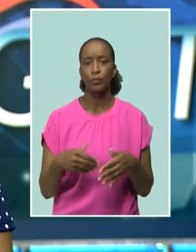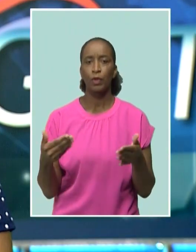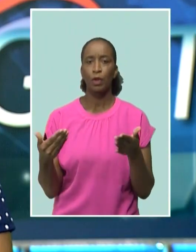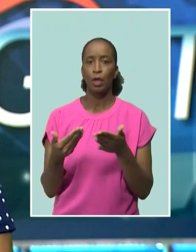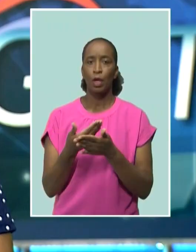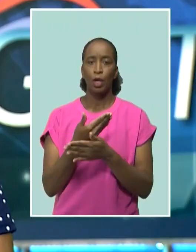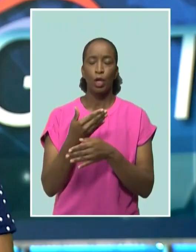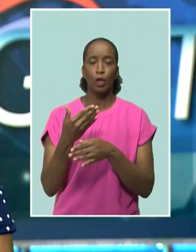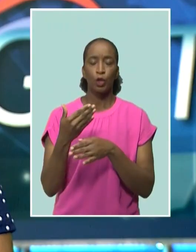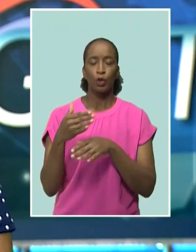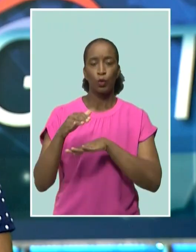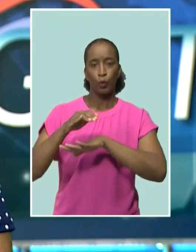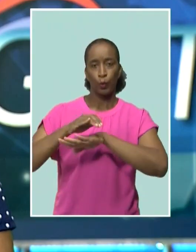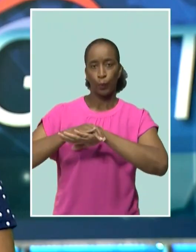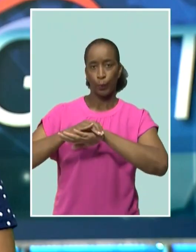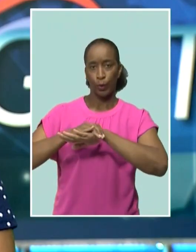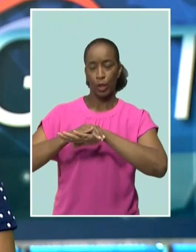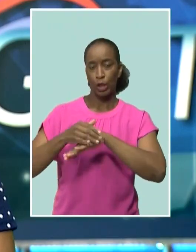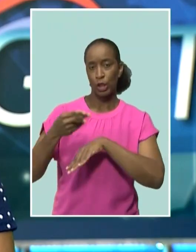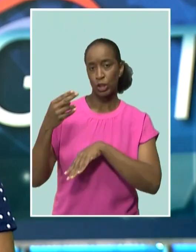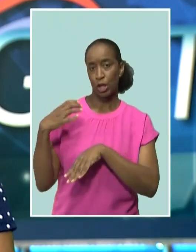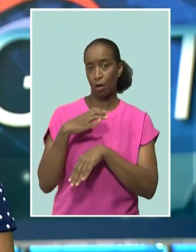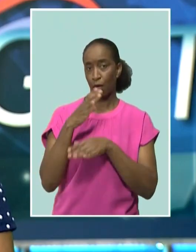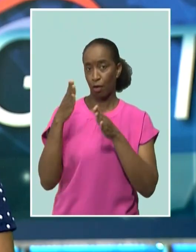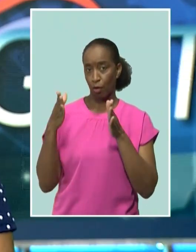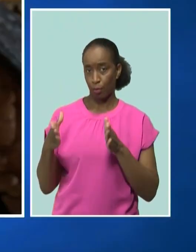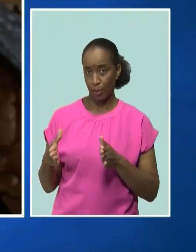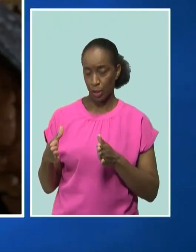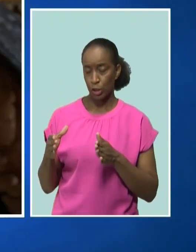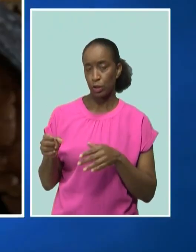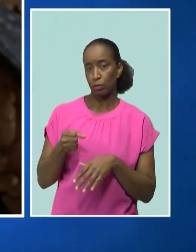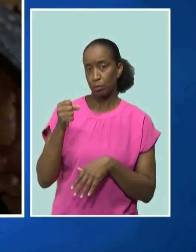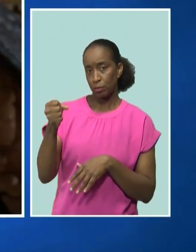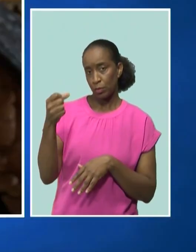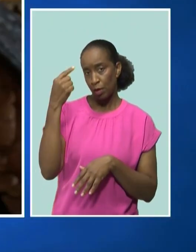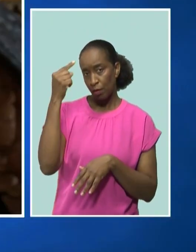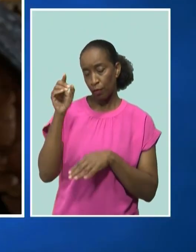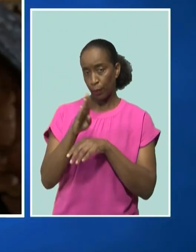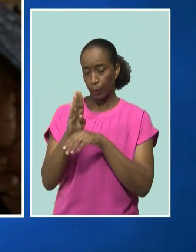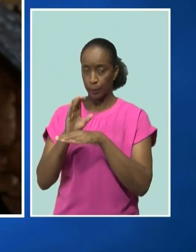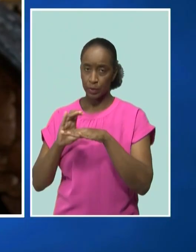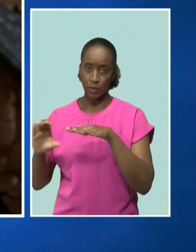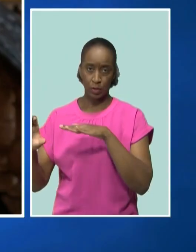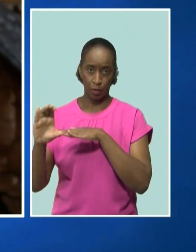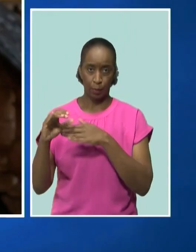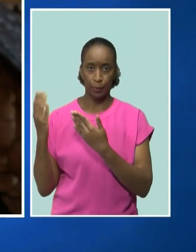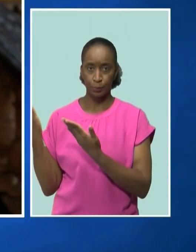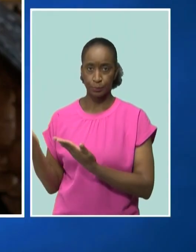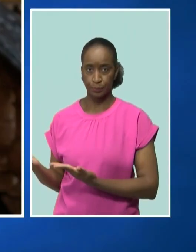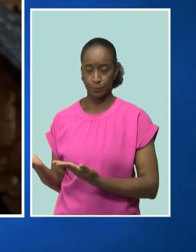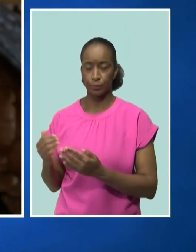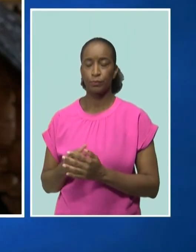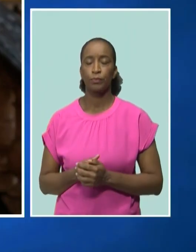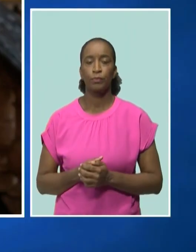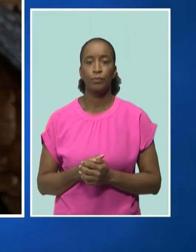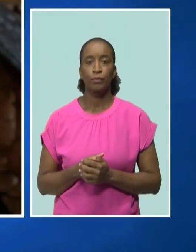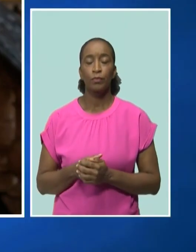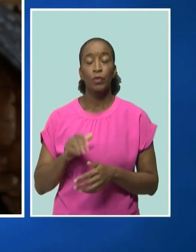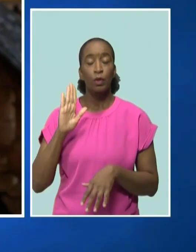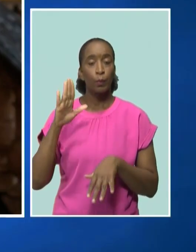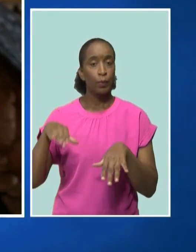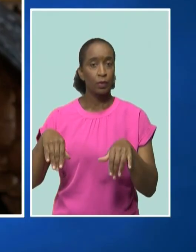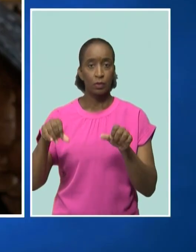to Barbados and the Eastern Caribbean. He is Simon Mustard. The British government, in making the announcement, says he will take up